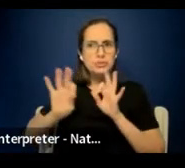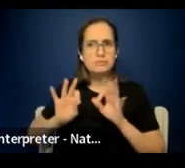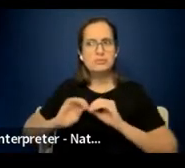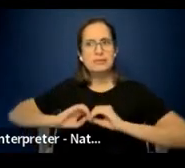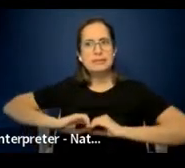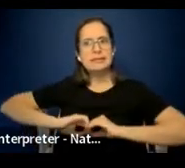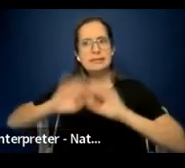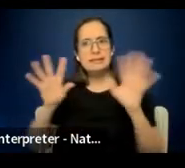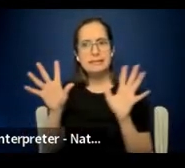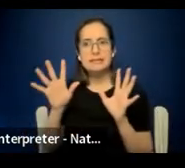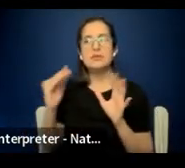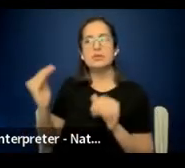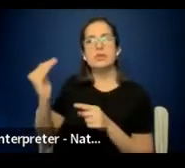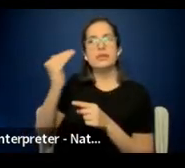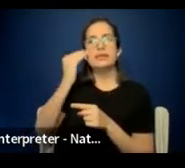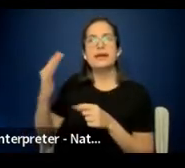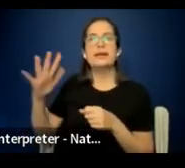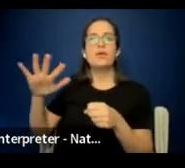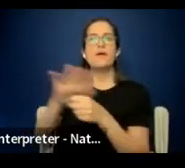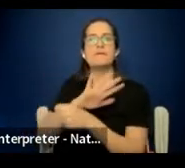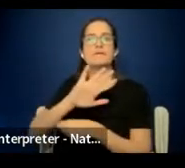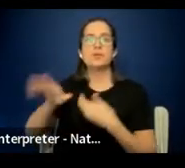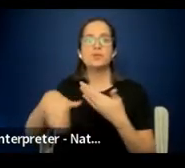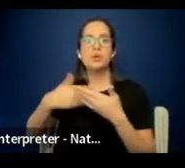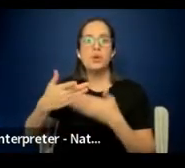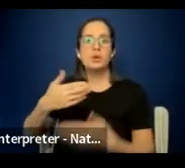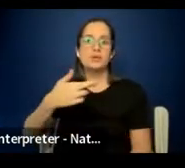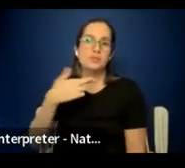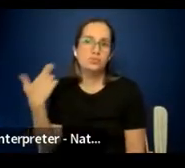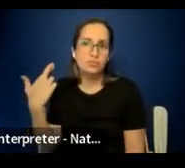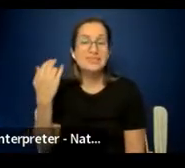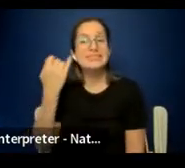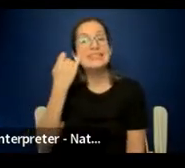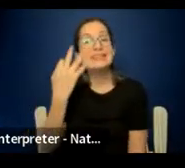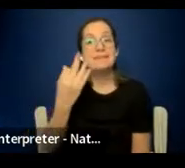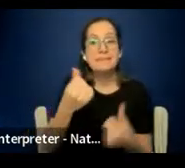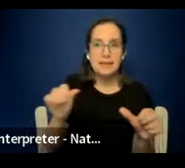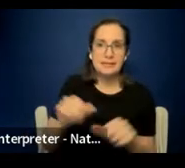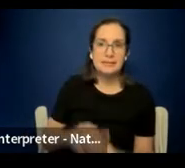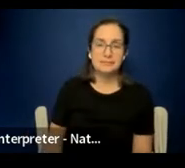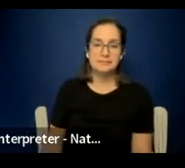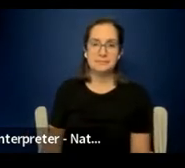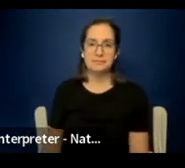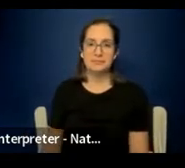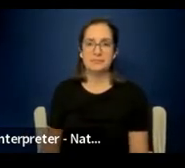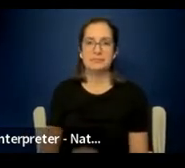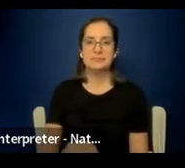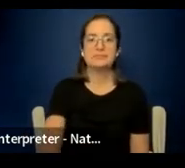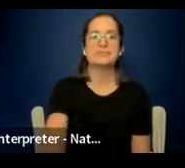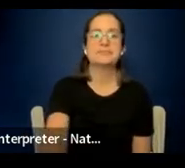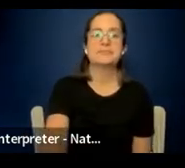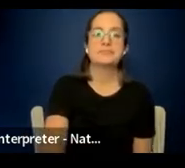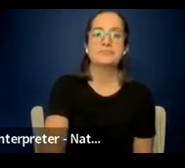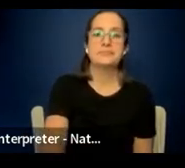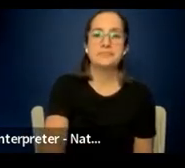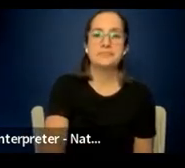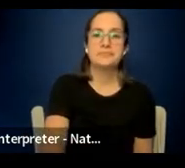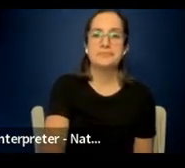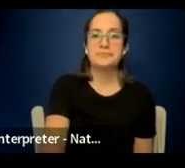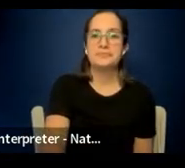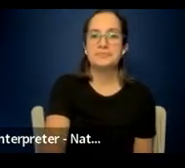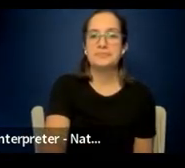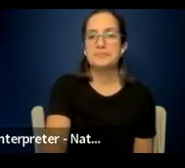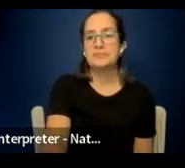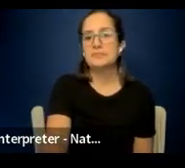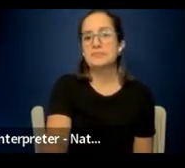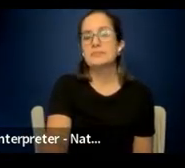on. And finally, you want to establish success metrics. You want to sort of think ahead a little bit and think about, you know,